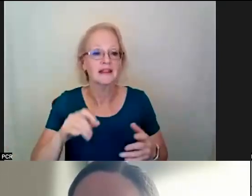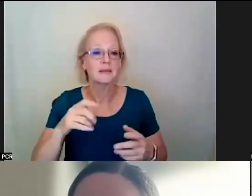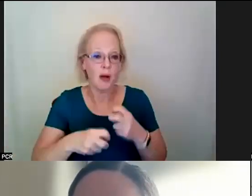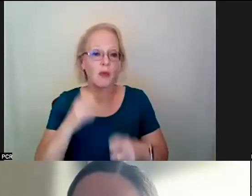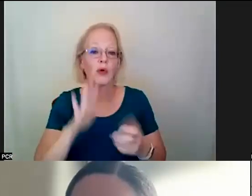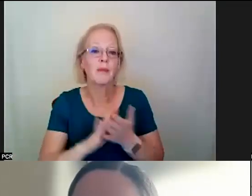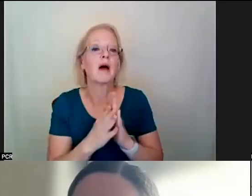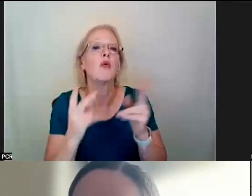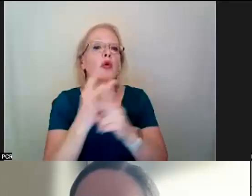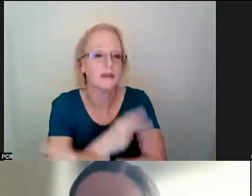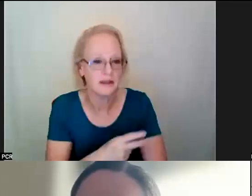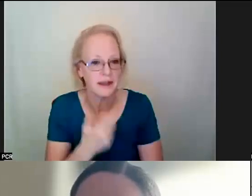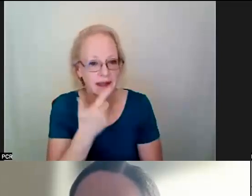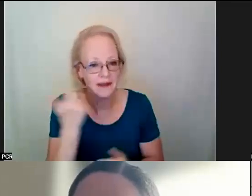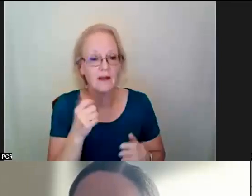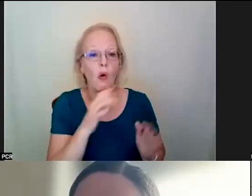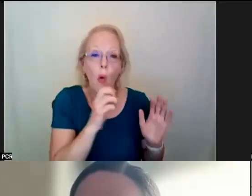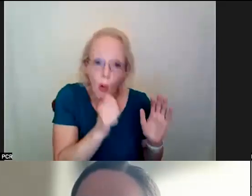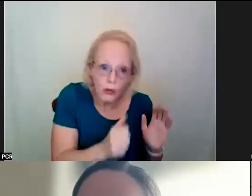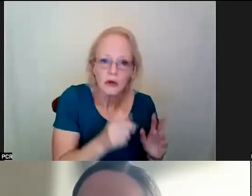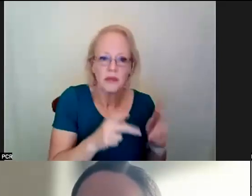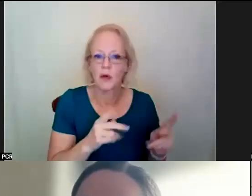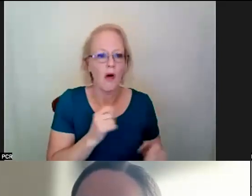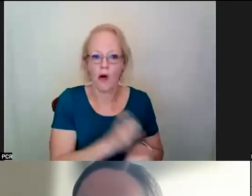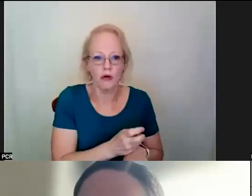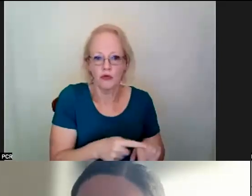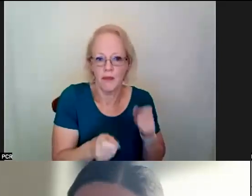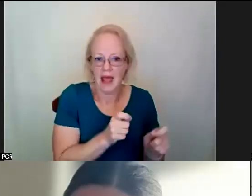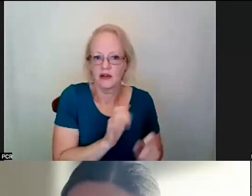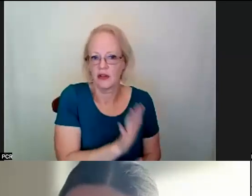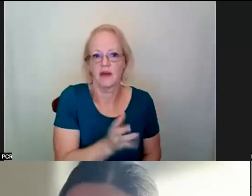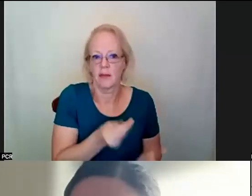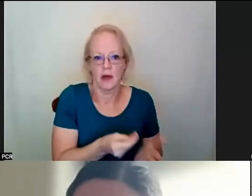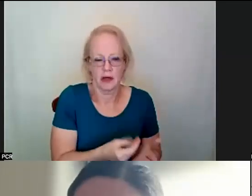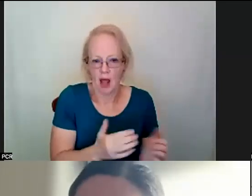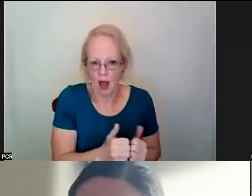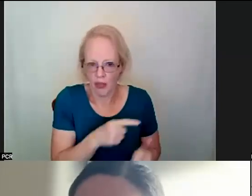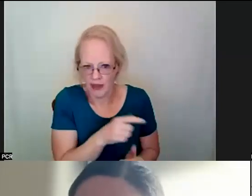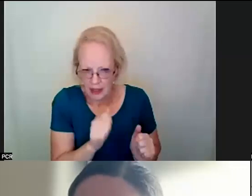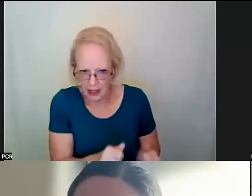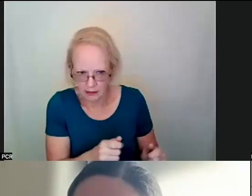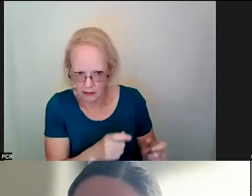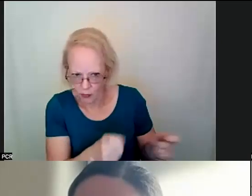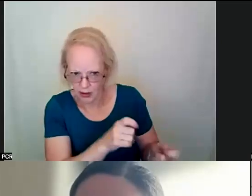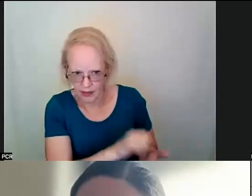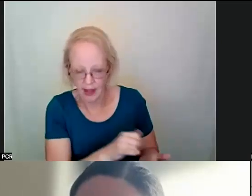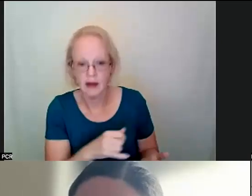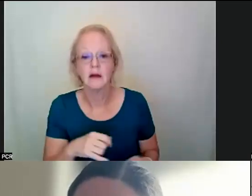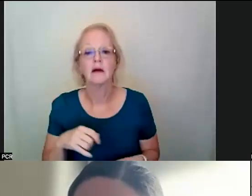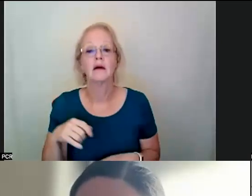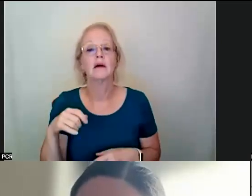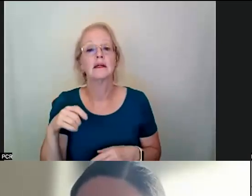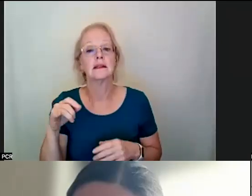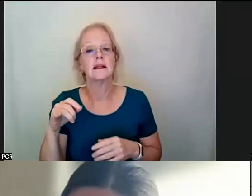to come to the fore because the defined benefit pension plan, so the managed payout system,